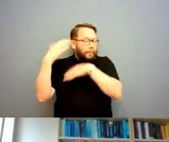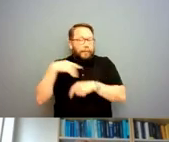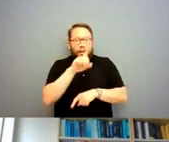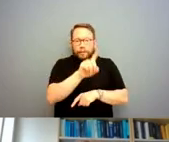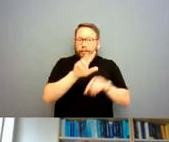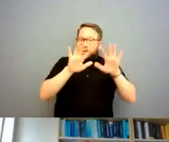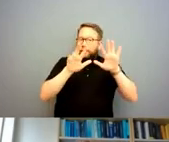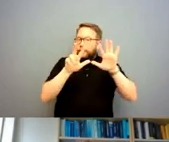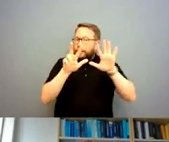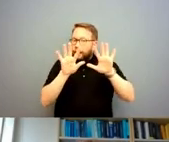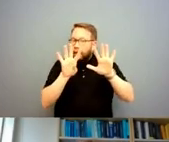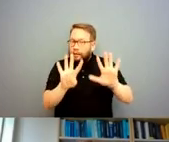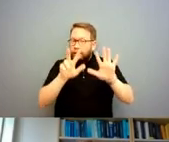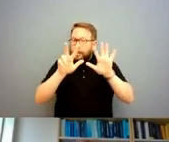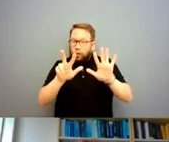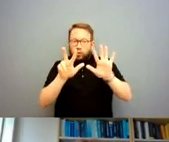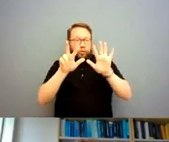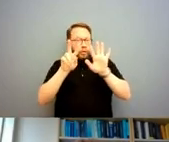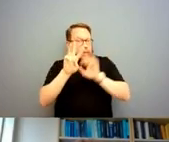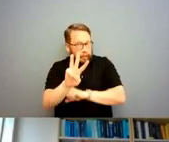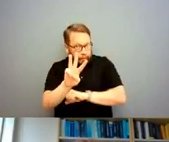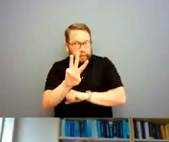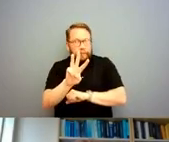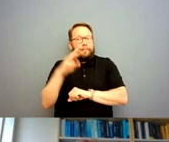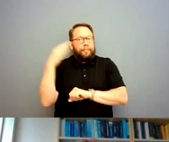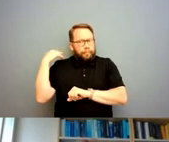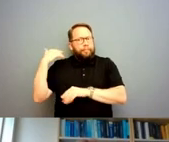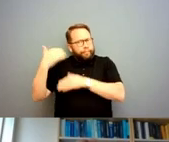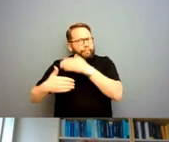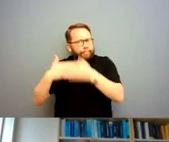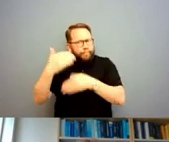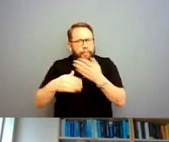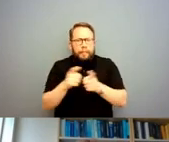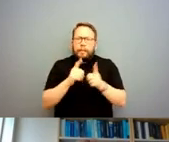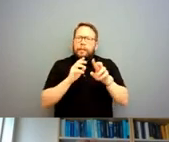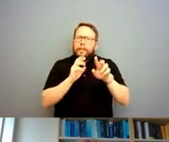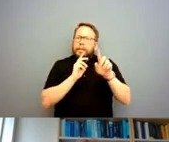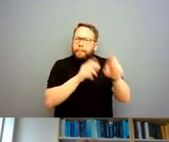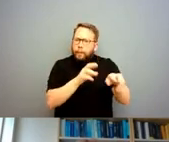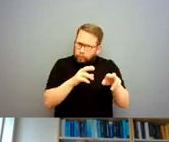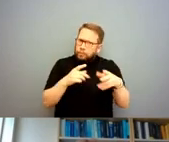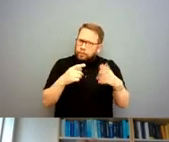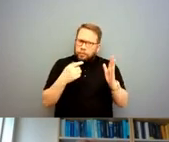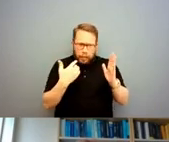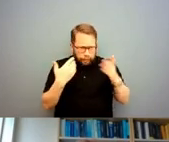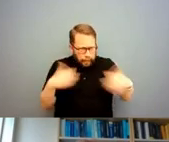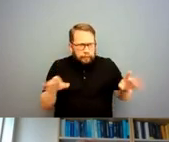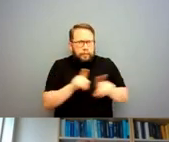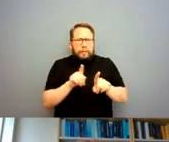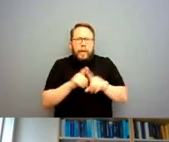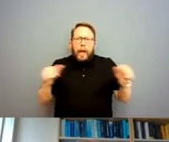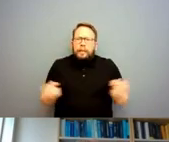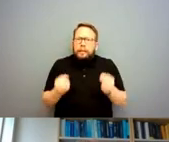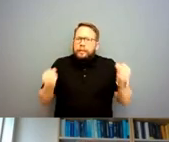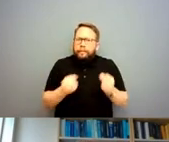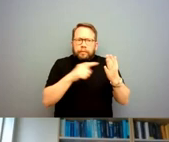declare what actions they have taken to improve the human rights situations in their countries and to also